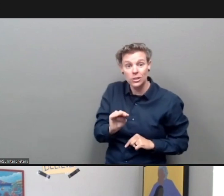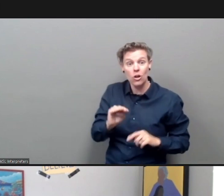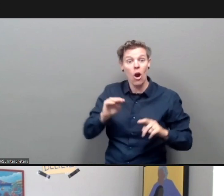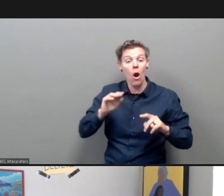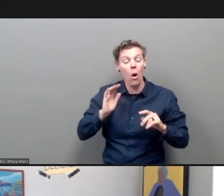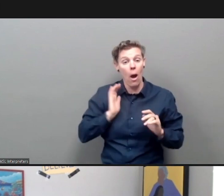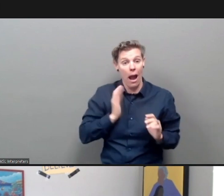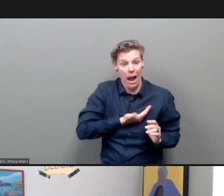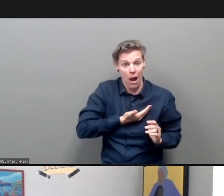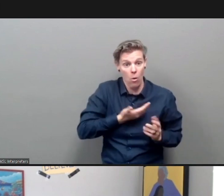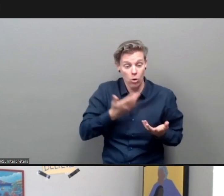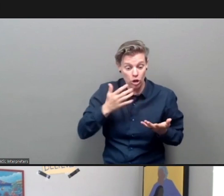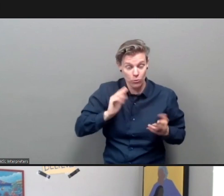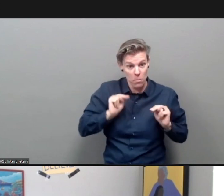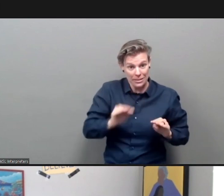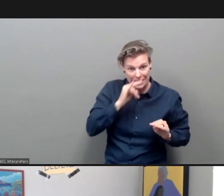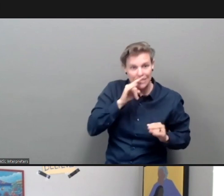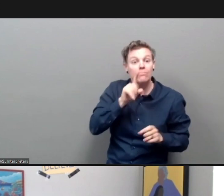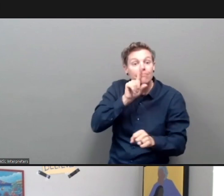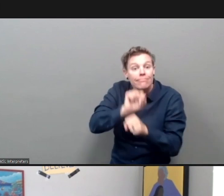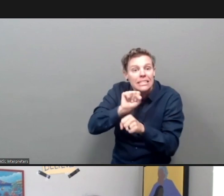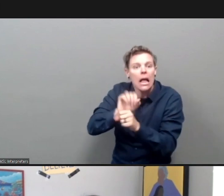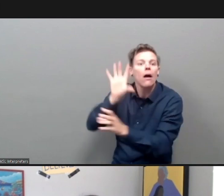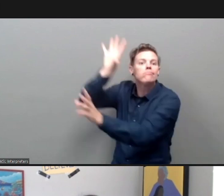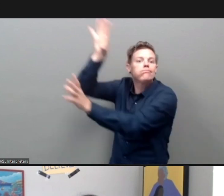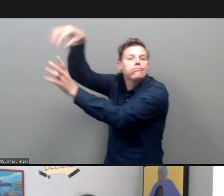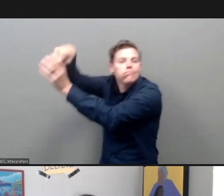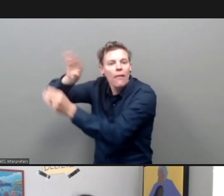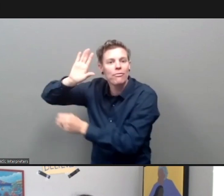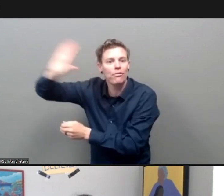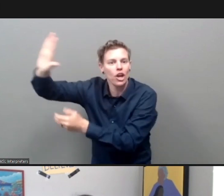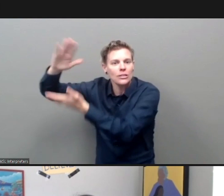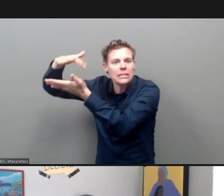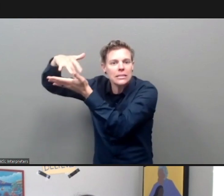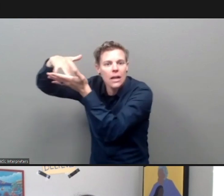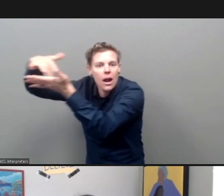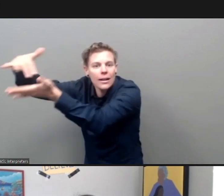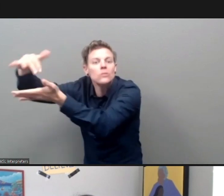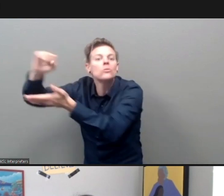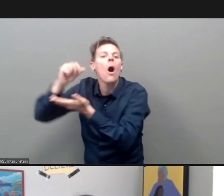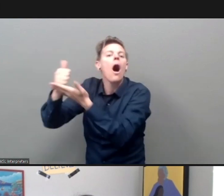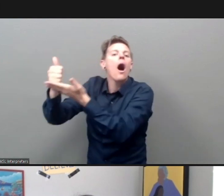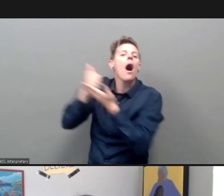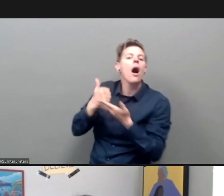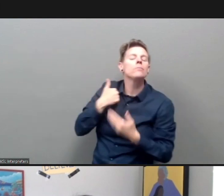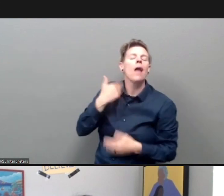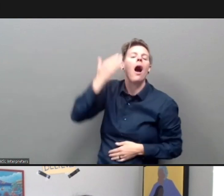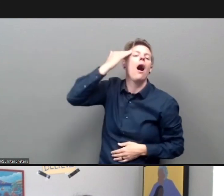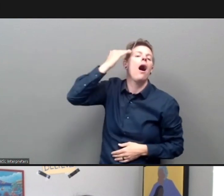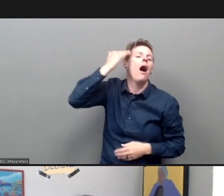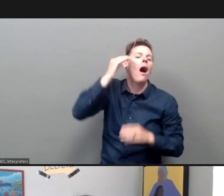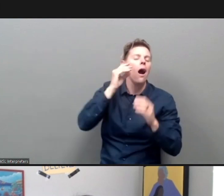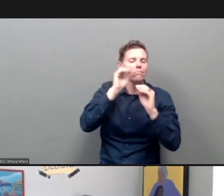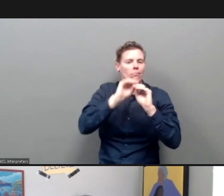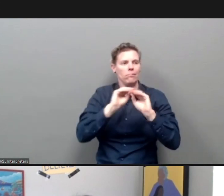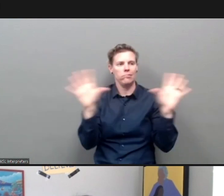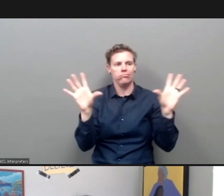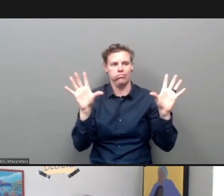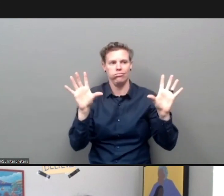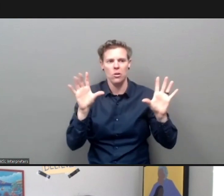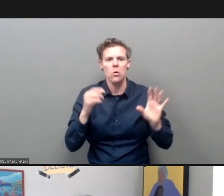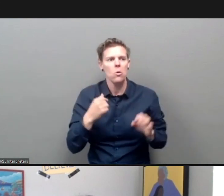and ethnicity differences from other states, is that something that should play a factor here? And